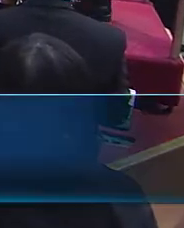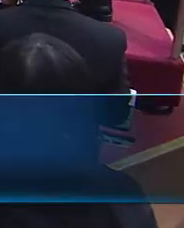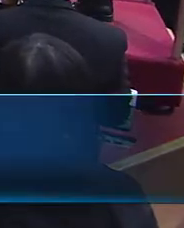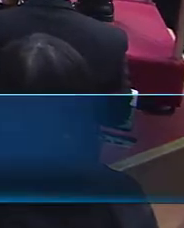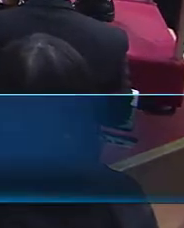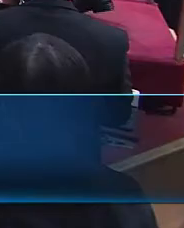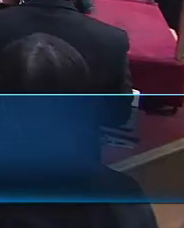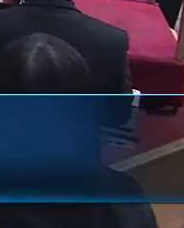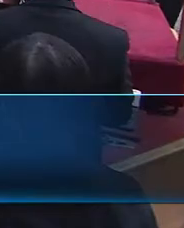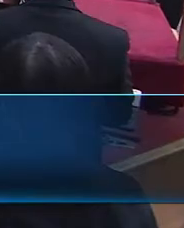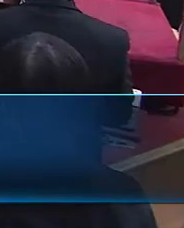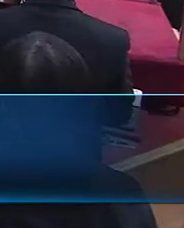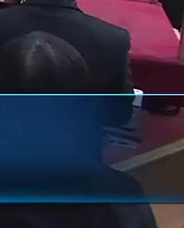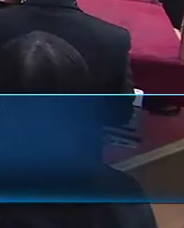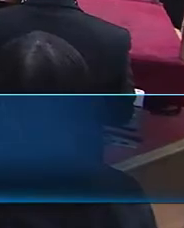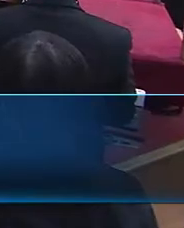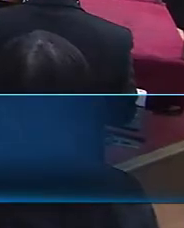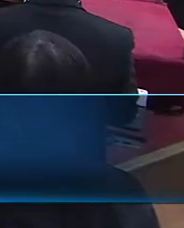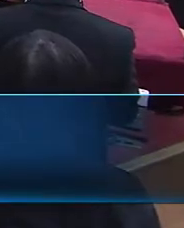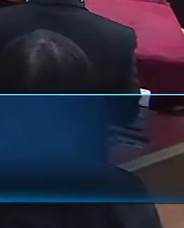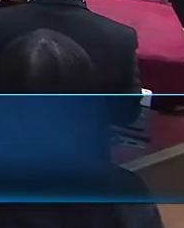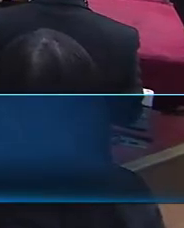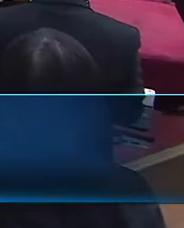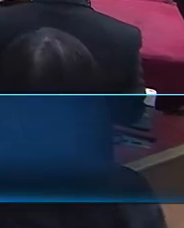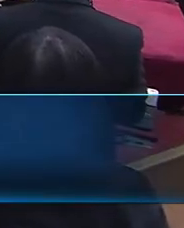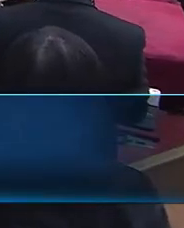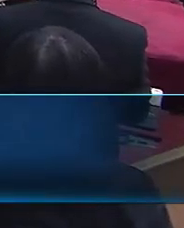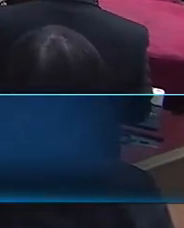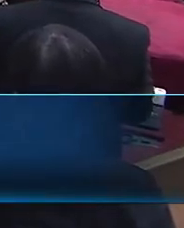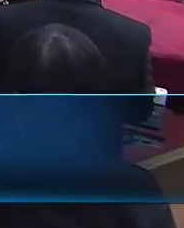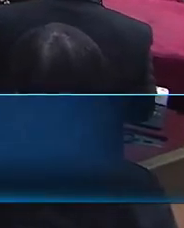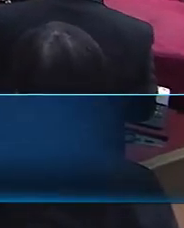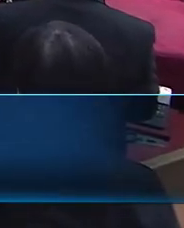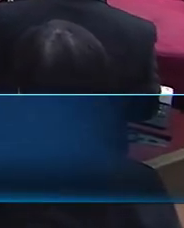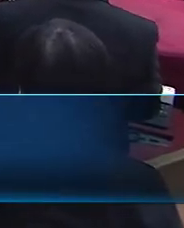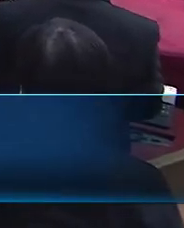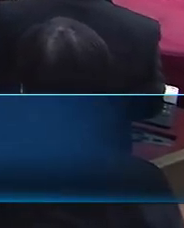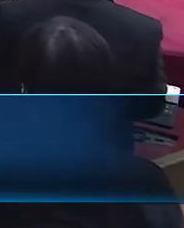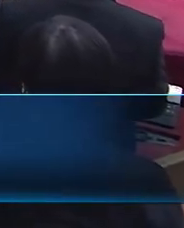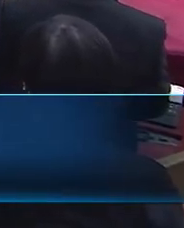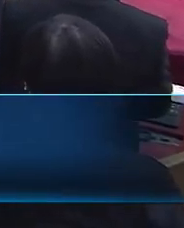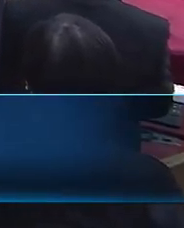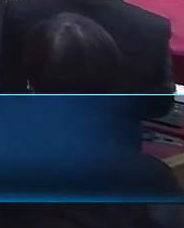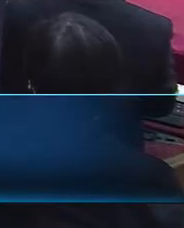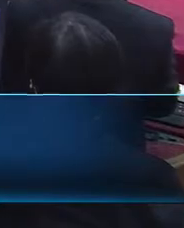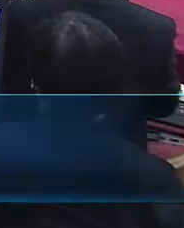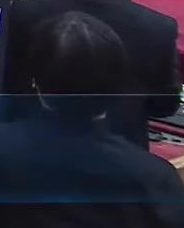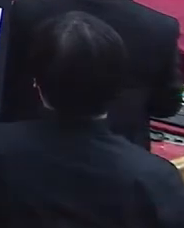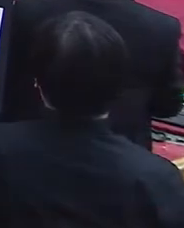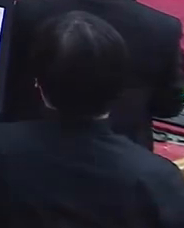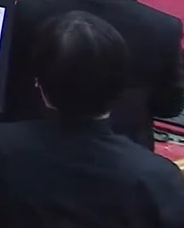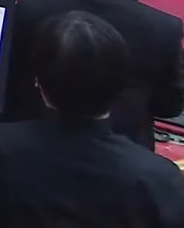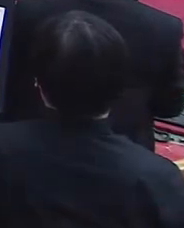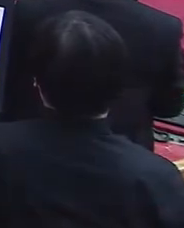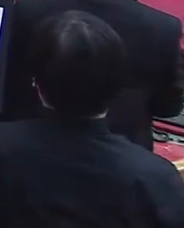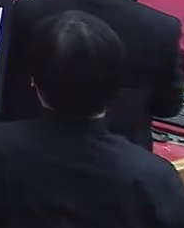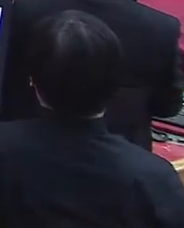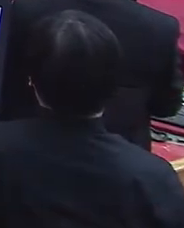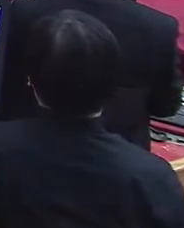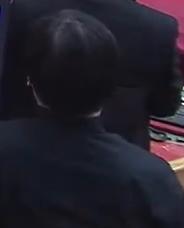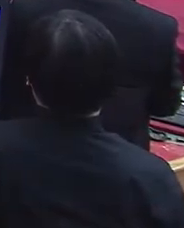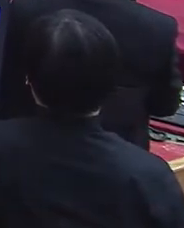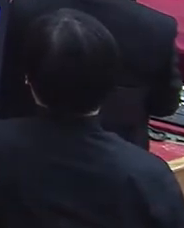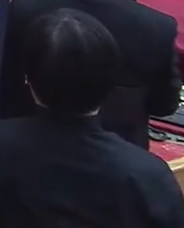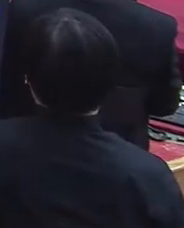9 A.M 11 A.M 1pm and 3 P.M service number two on Wednesday English interpretation is